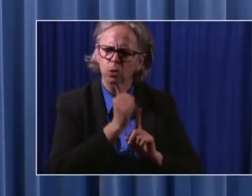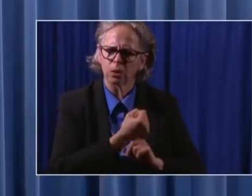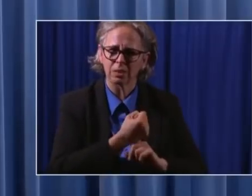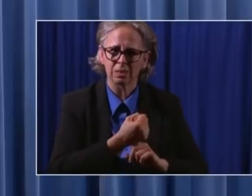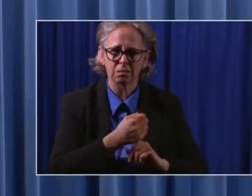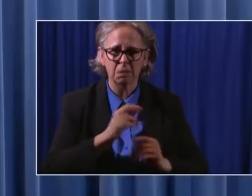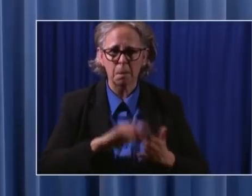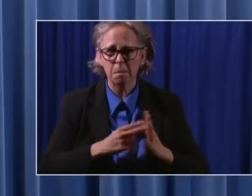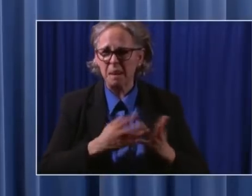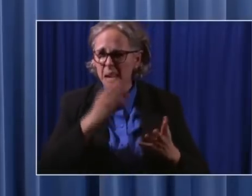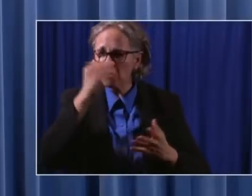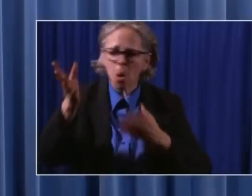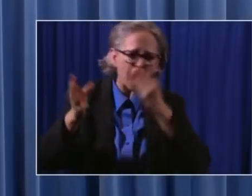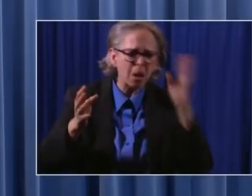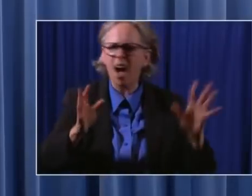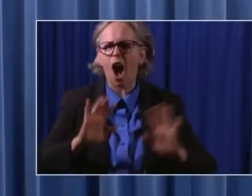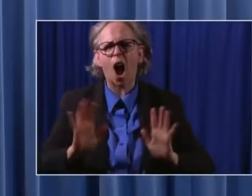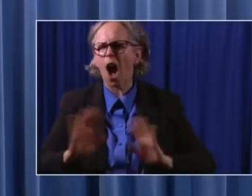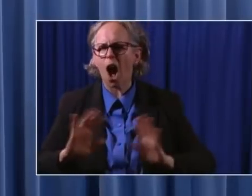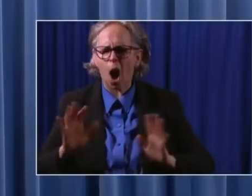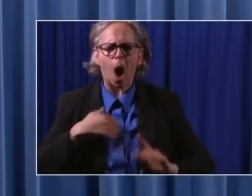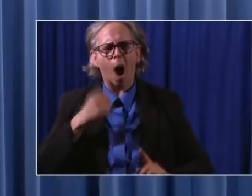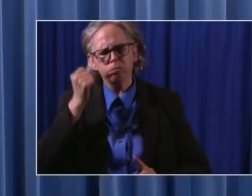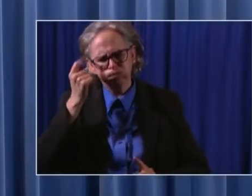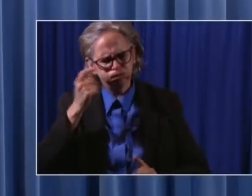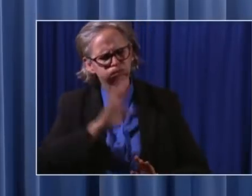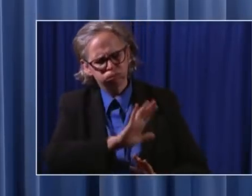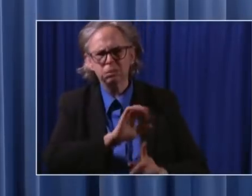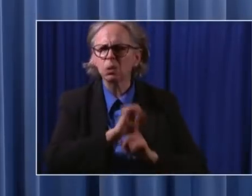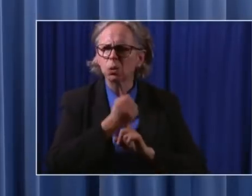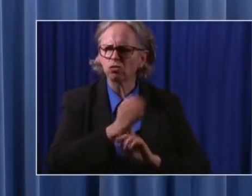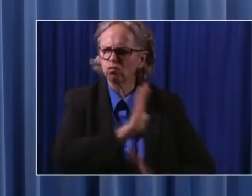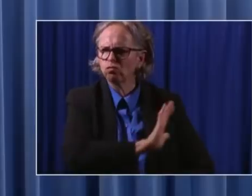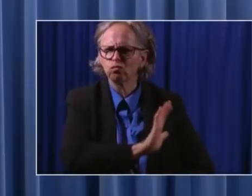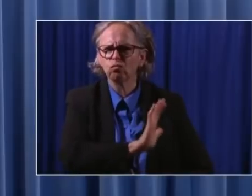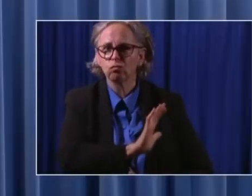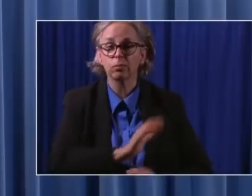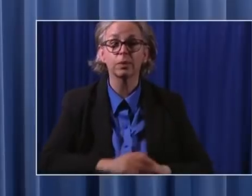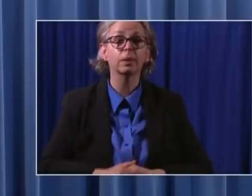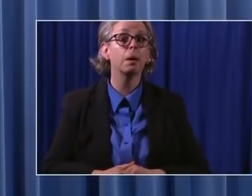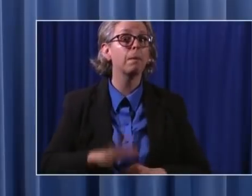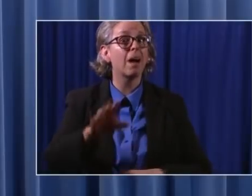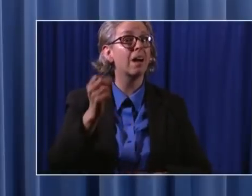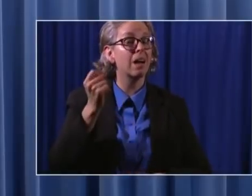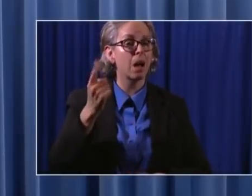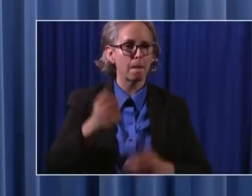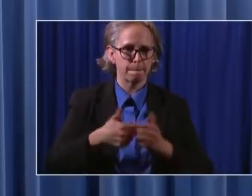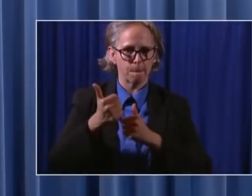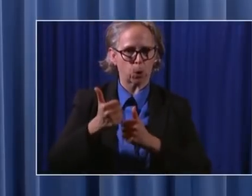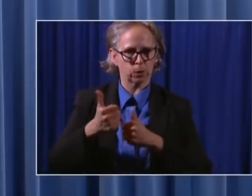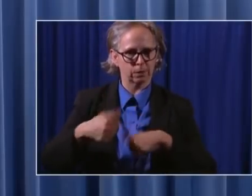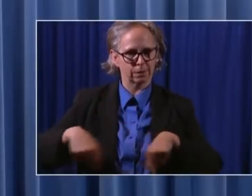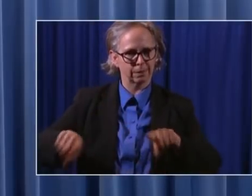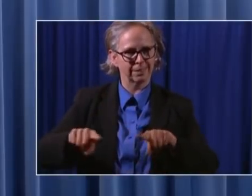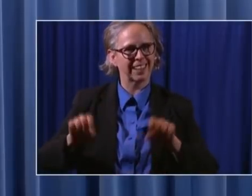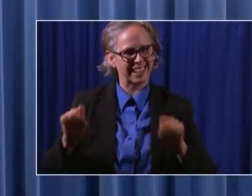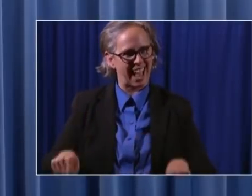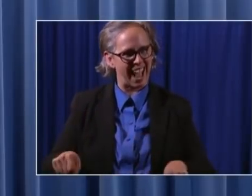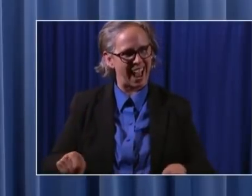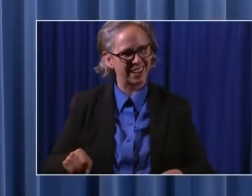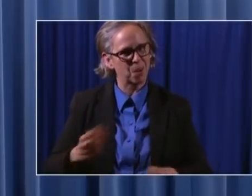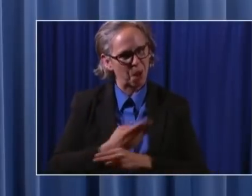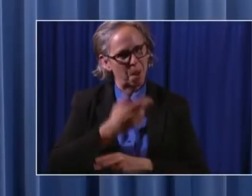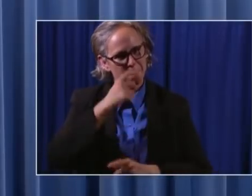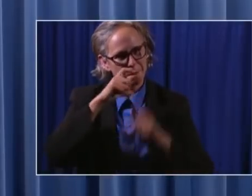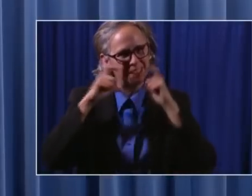people. So, but I would say, you know, the vast majority of us can wear a mask. at least when we